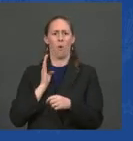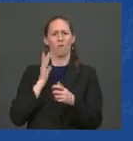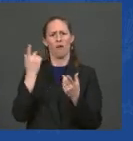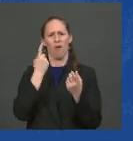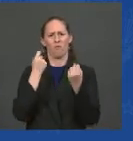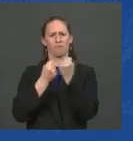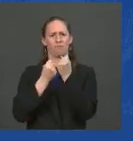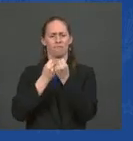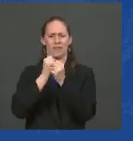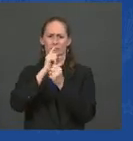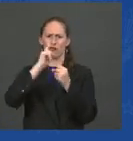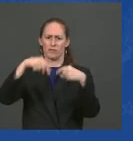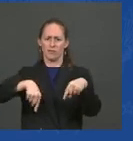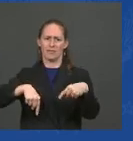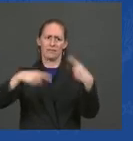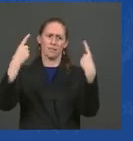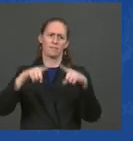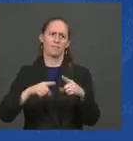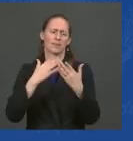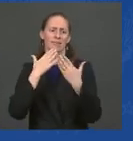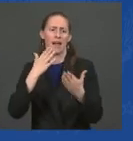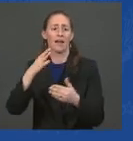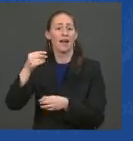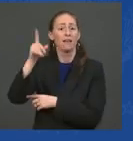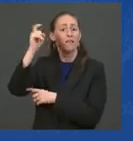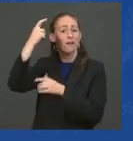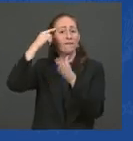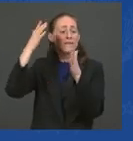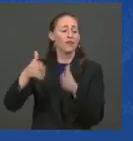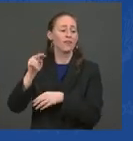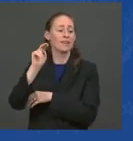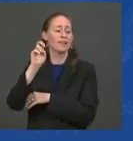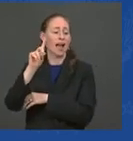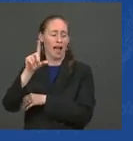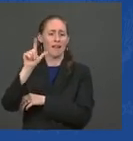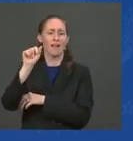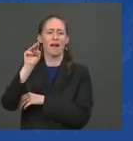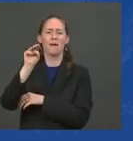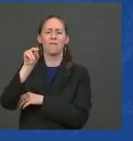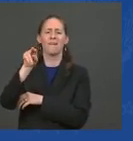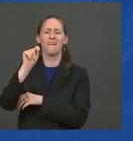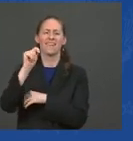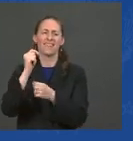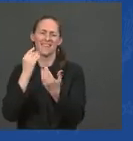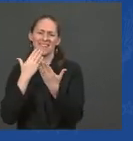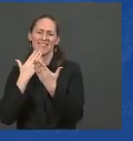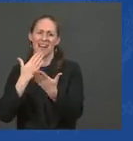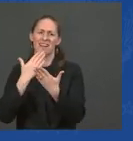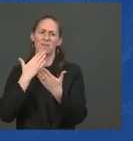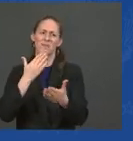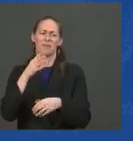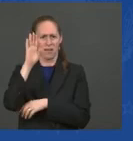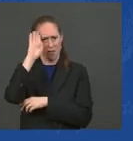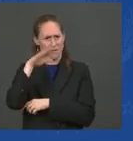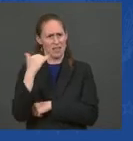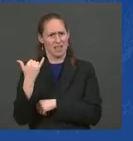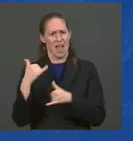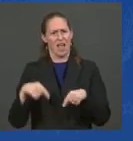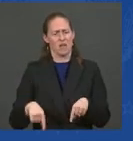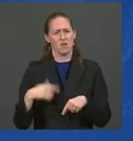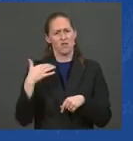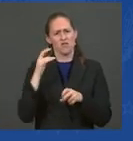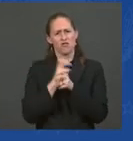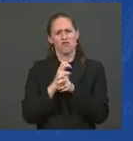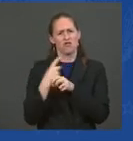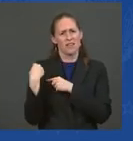great governor in Connecticut, Ned Lamont. We've been through a tough time, as the country has, but Ned Lamont deserves great credit for all you've done for the